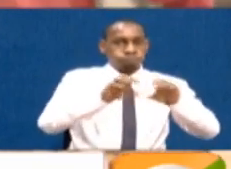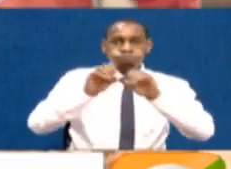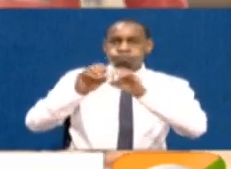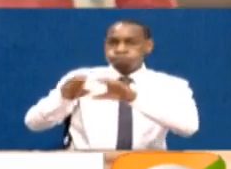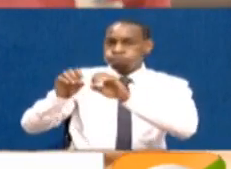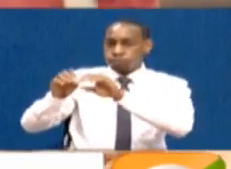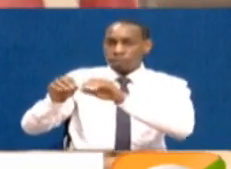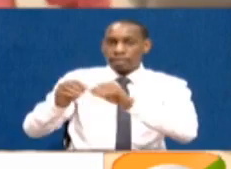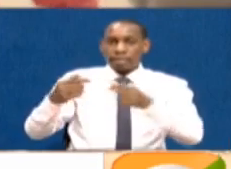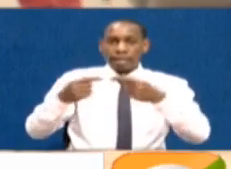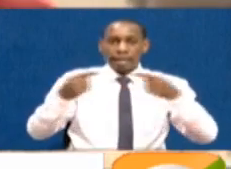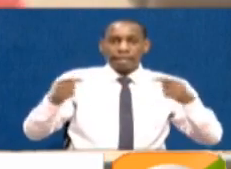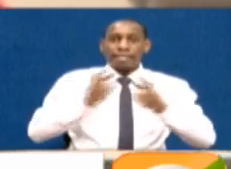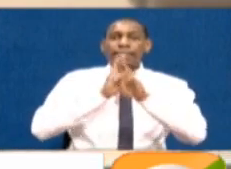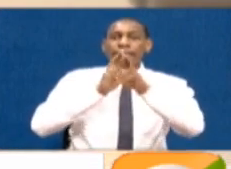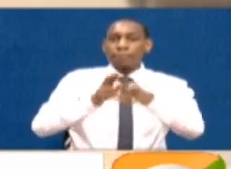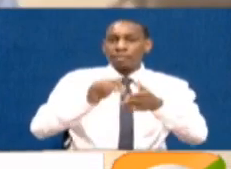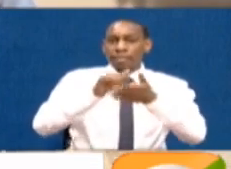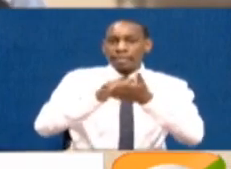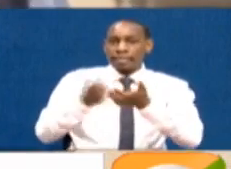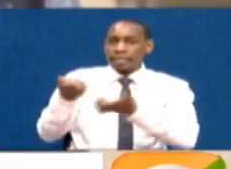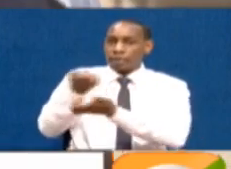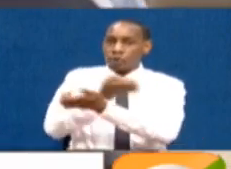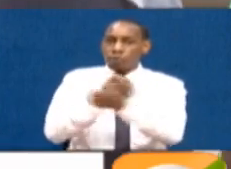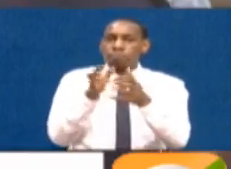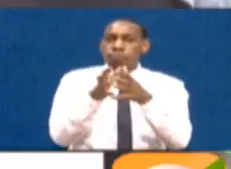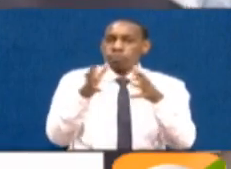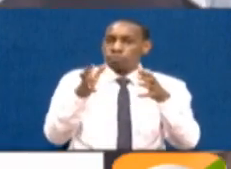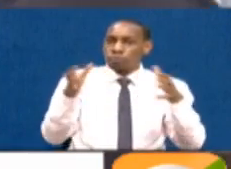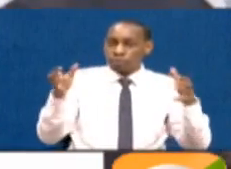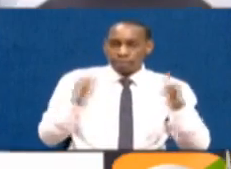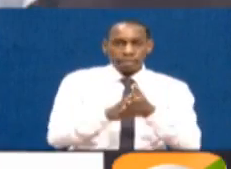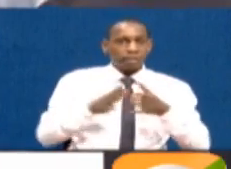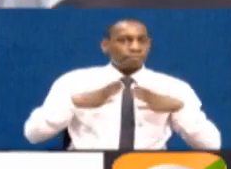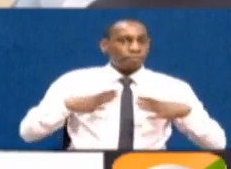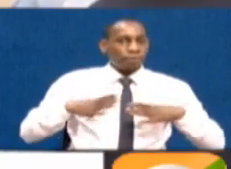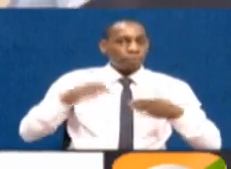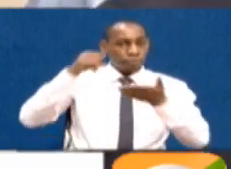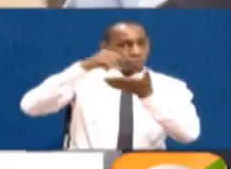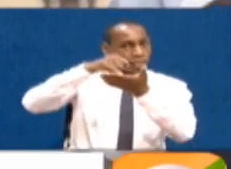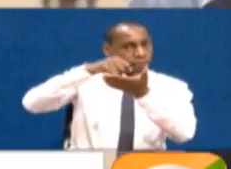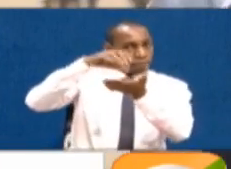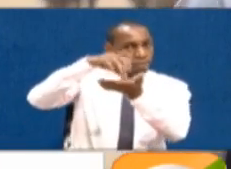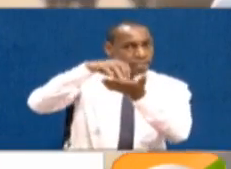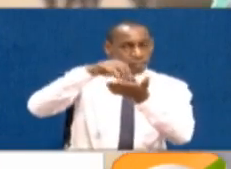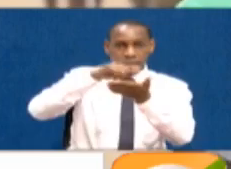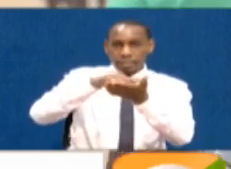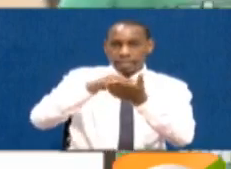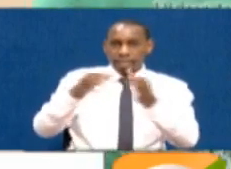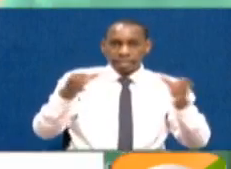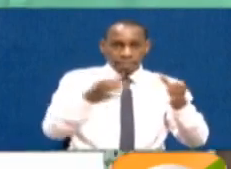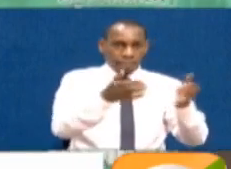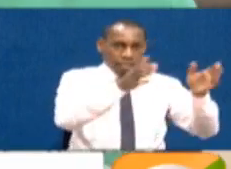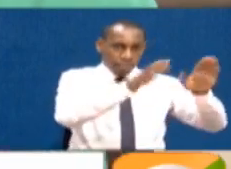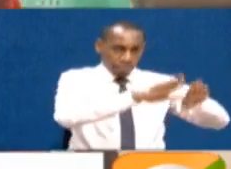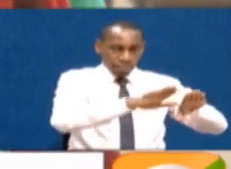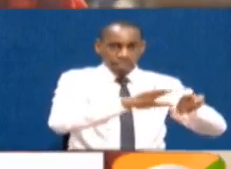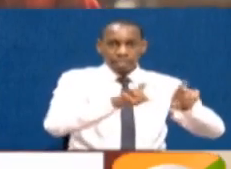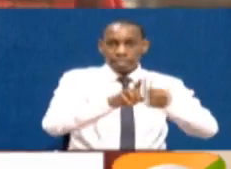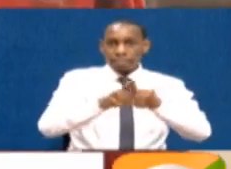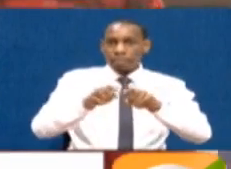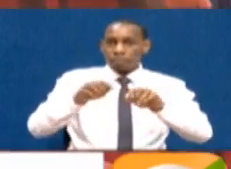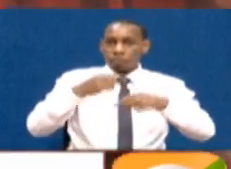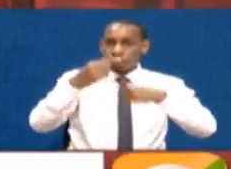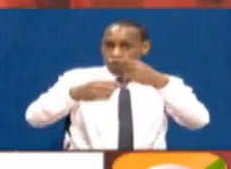against impressive reports of constant economic growth, with those that have found themselves on the receiving end of downsizing companies having to pick